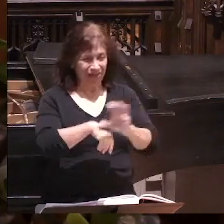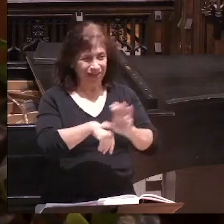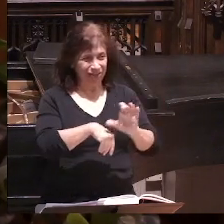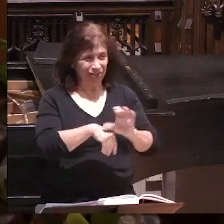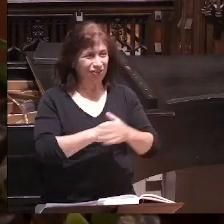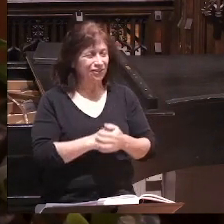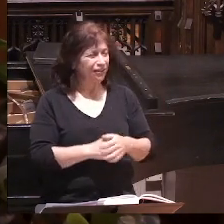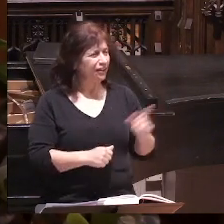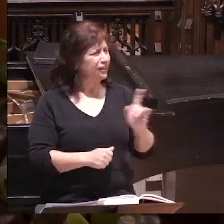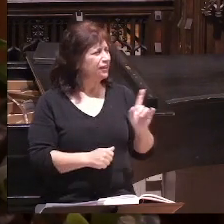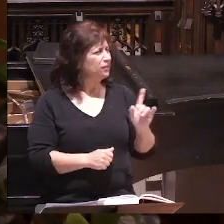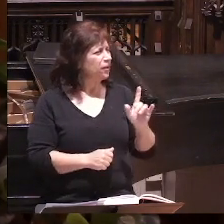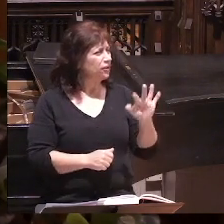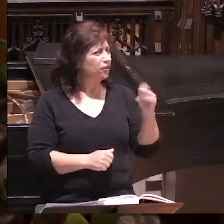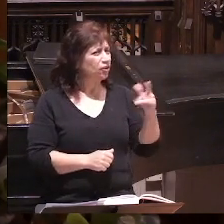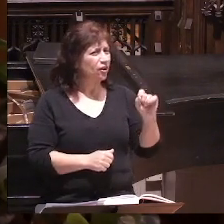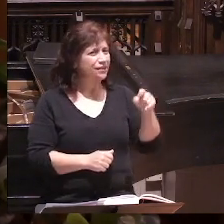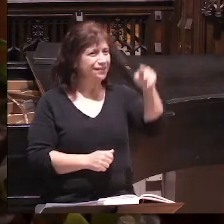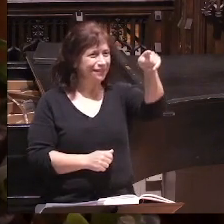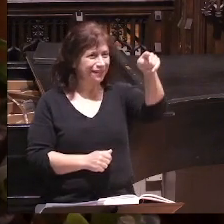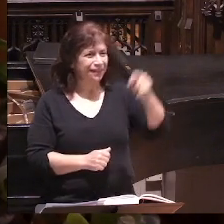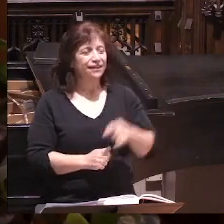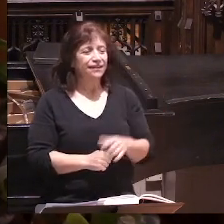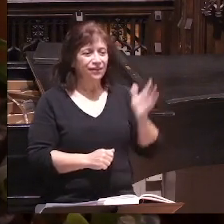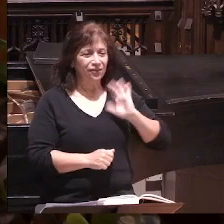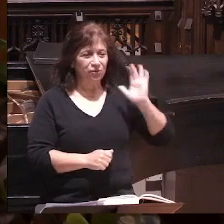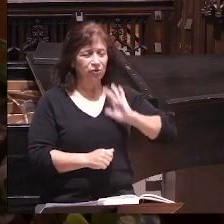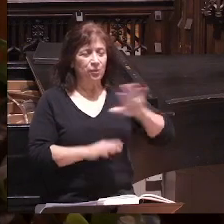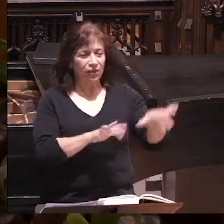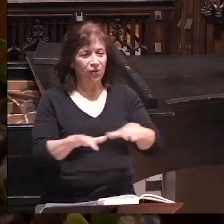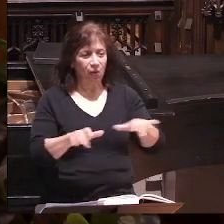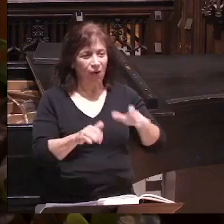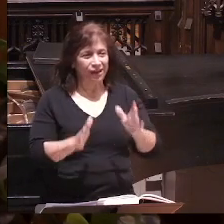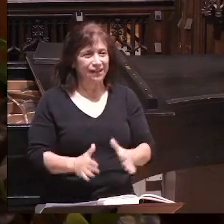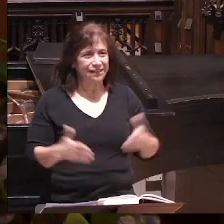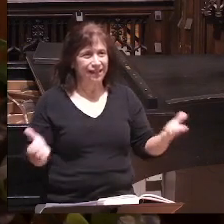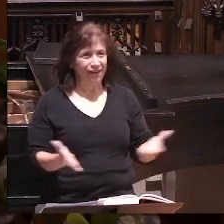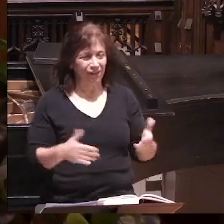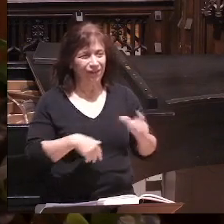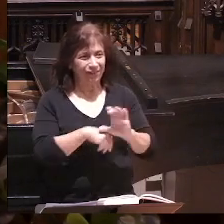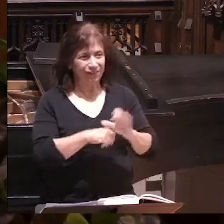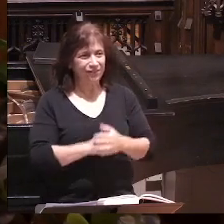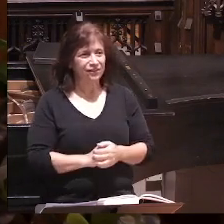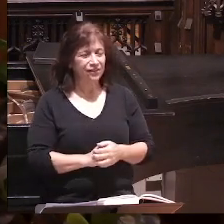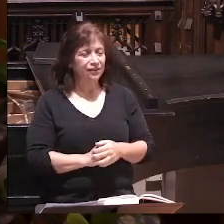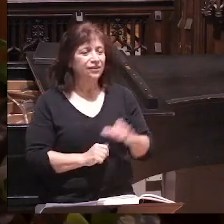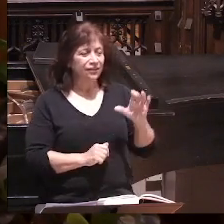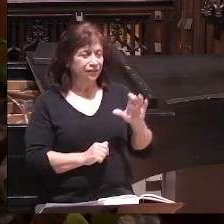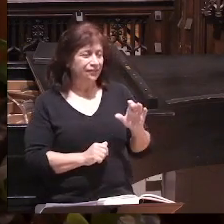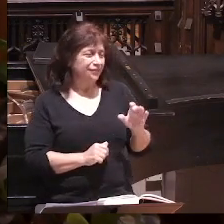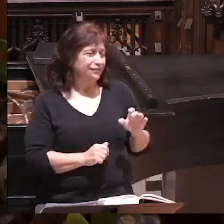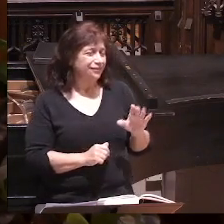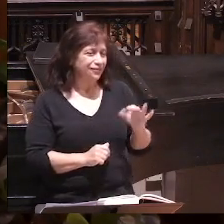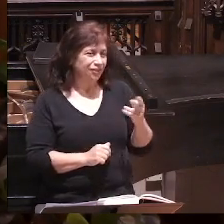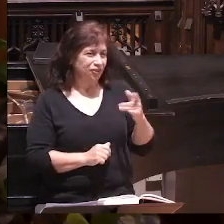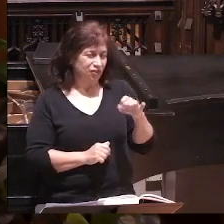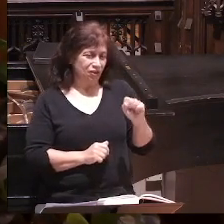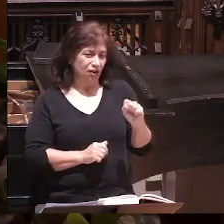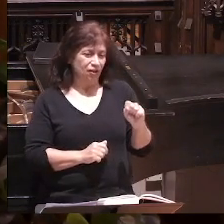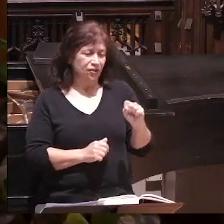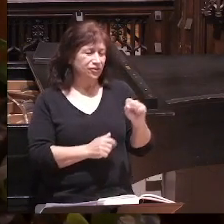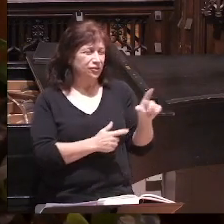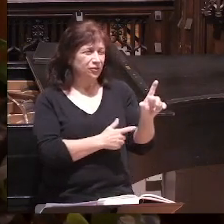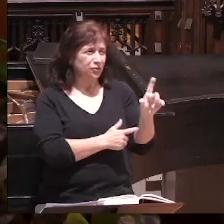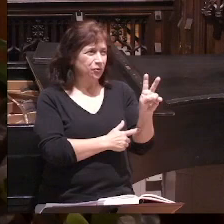Charles, where are you? He's in the back. There he is. Charles was the organist here at Asylum Hill from 2000